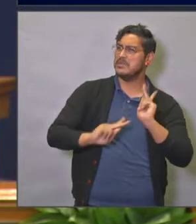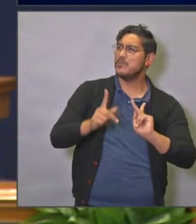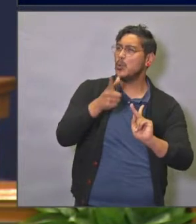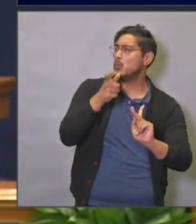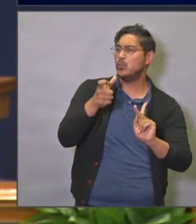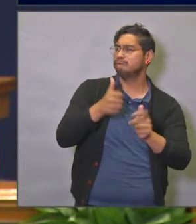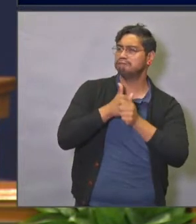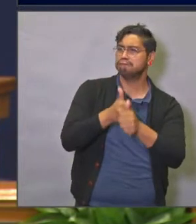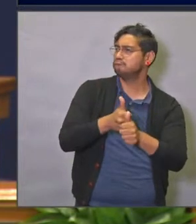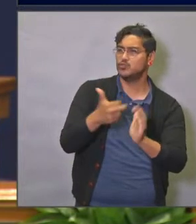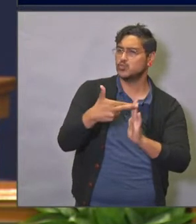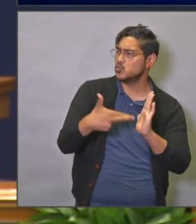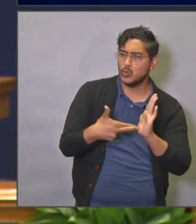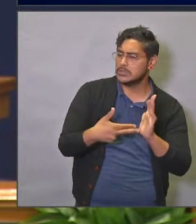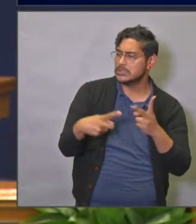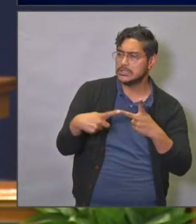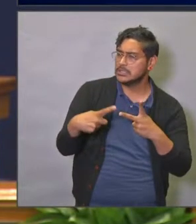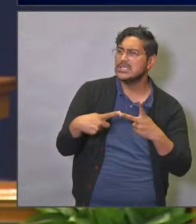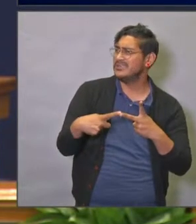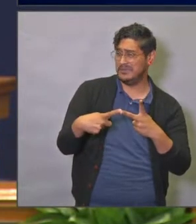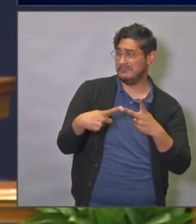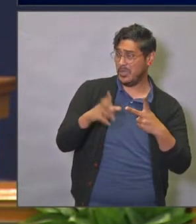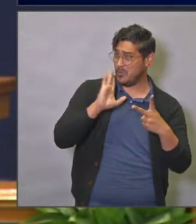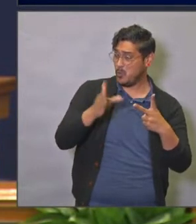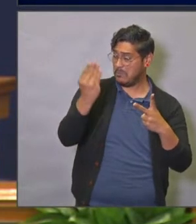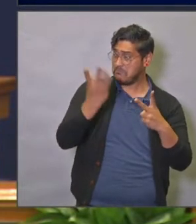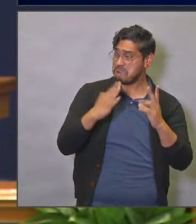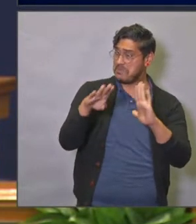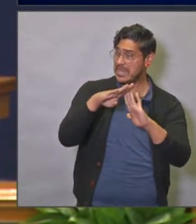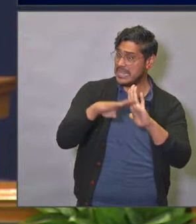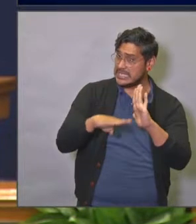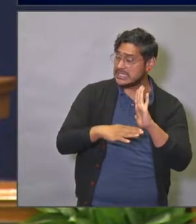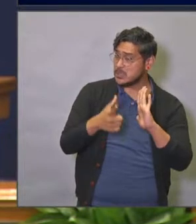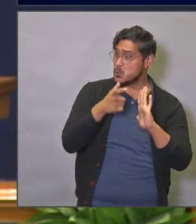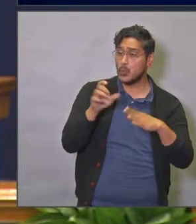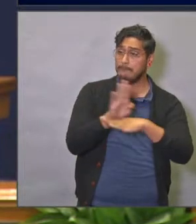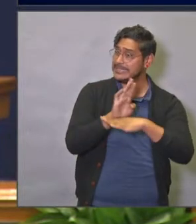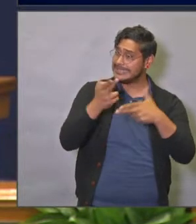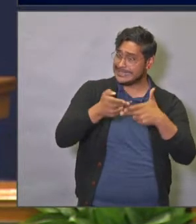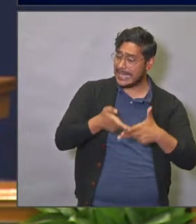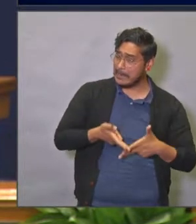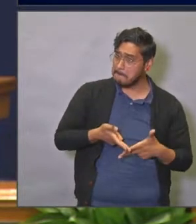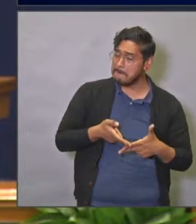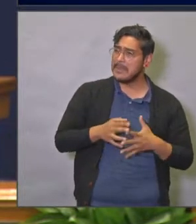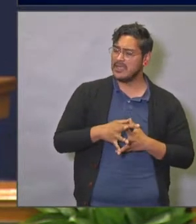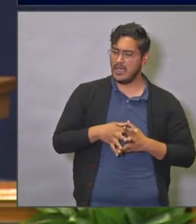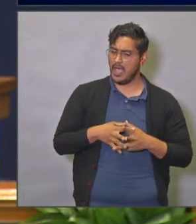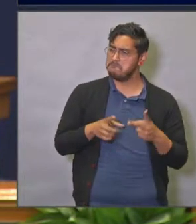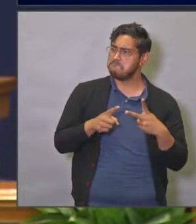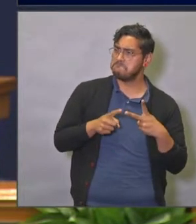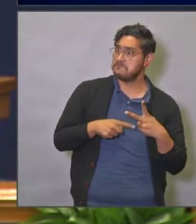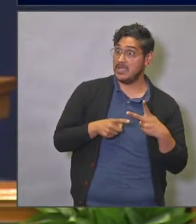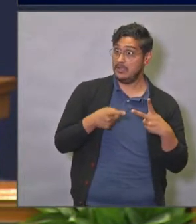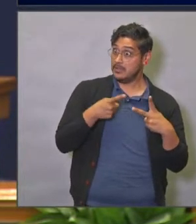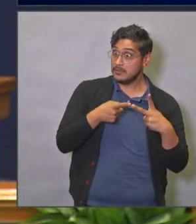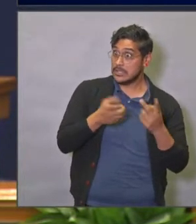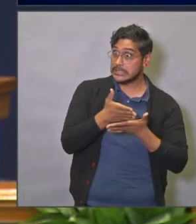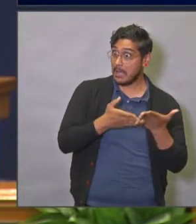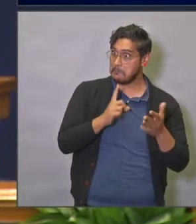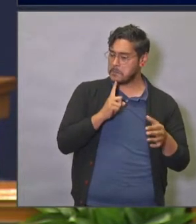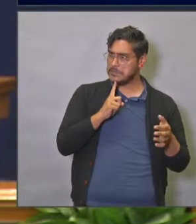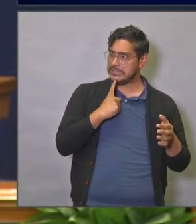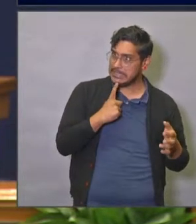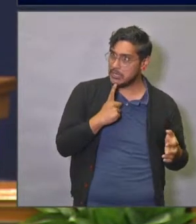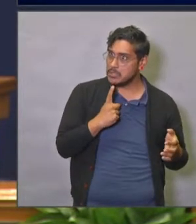of who those, what those businesses are, and were any of them like super egregious, like